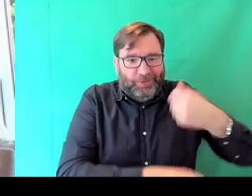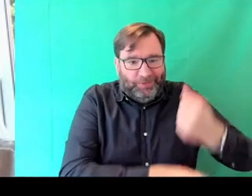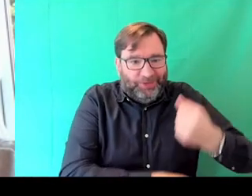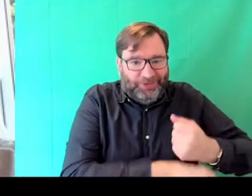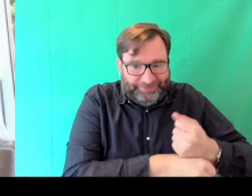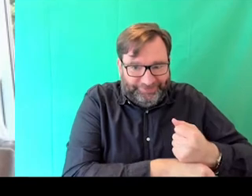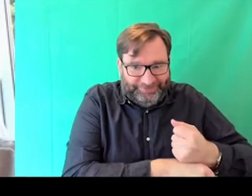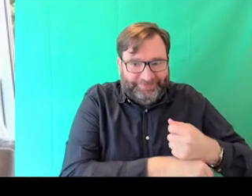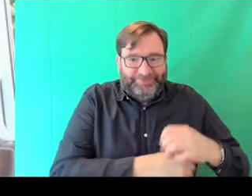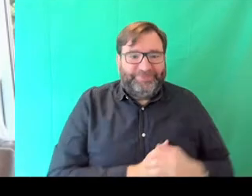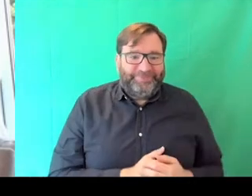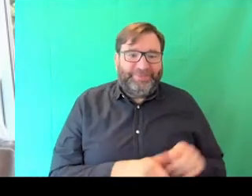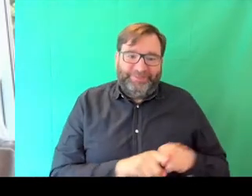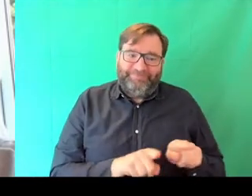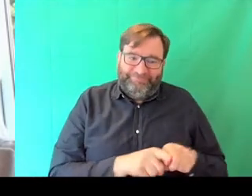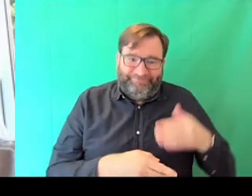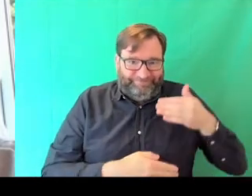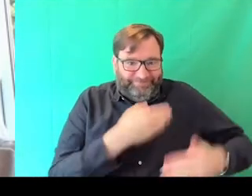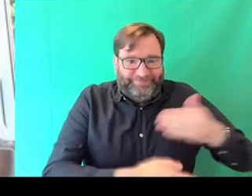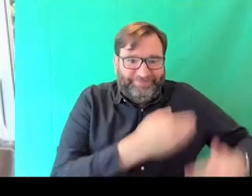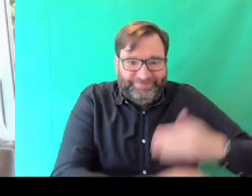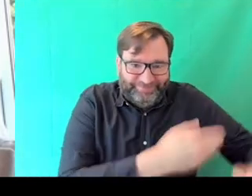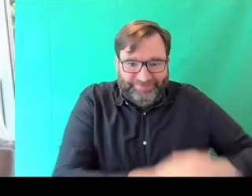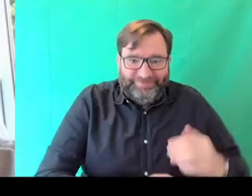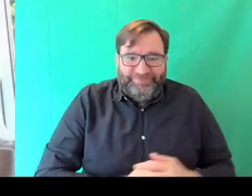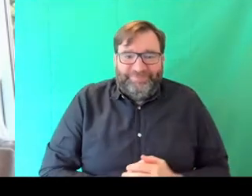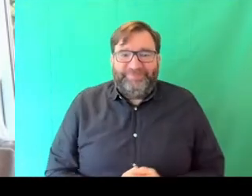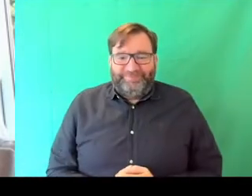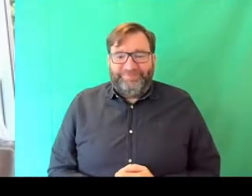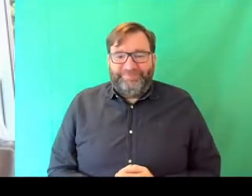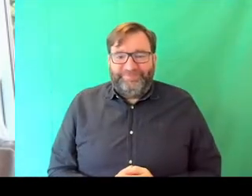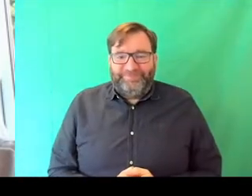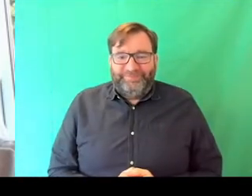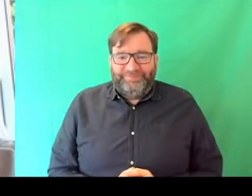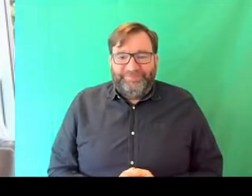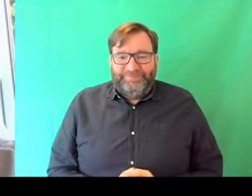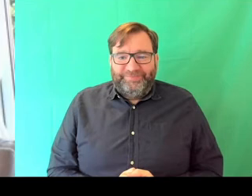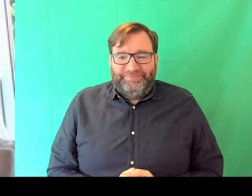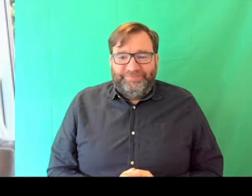able to bring those passions through is really important, what makes a difference.